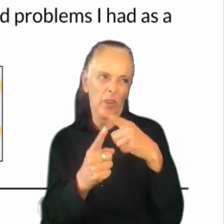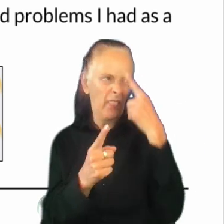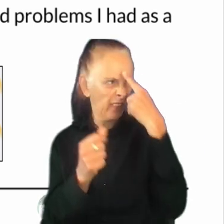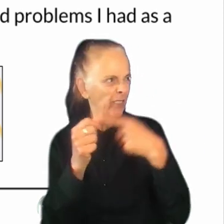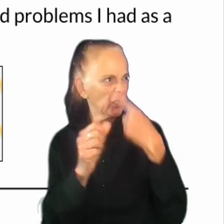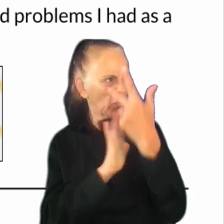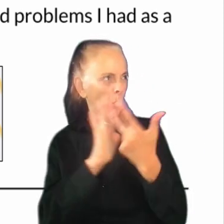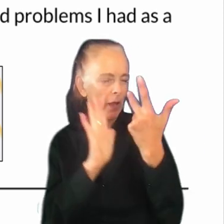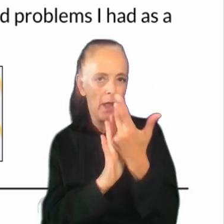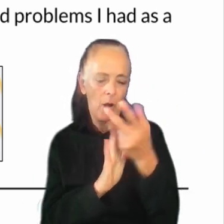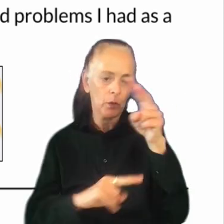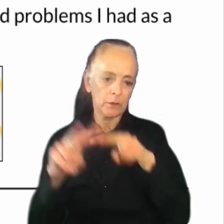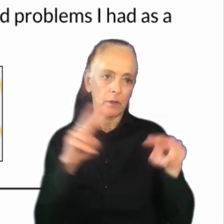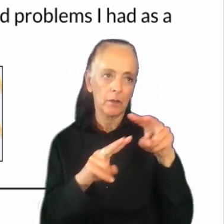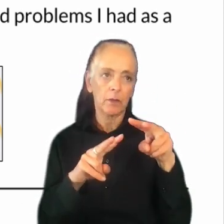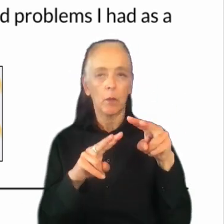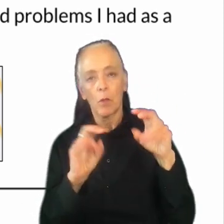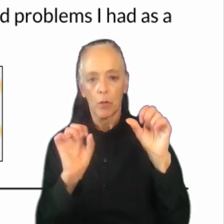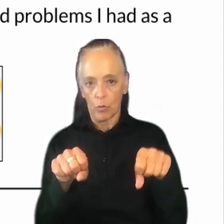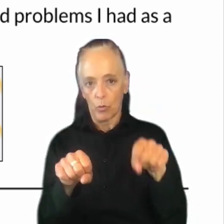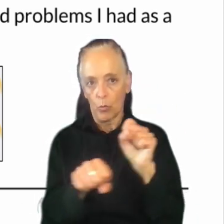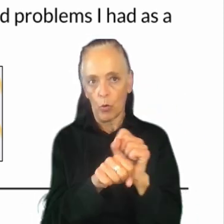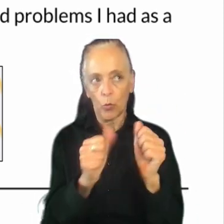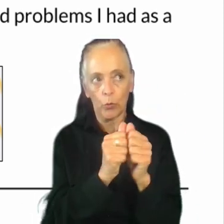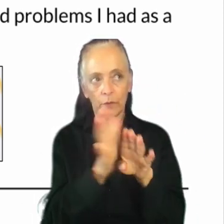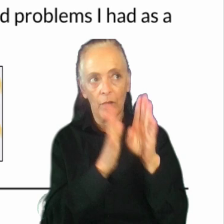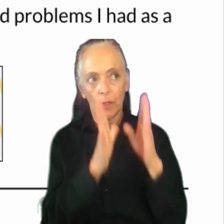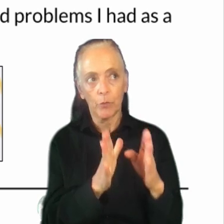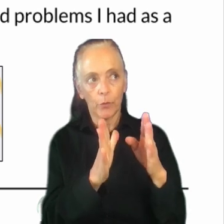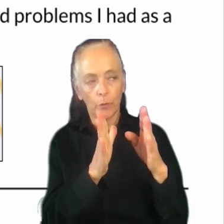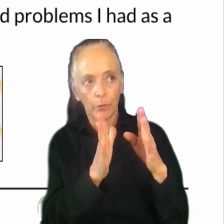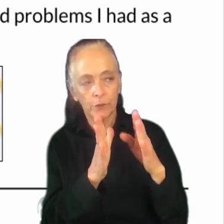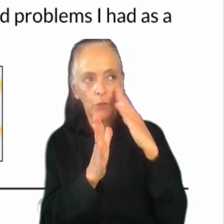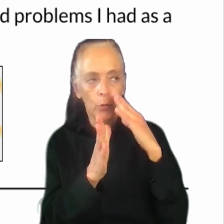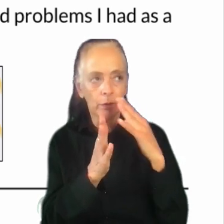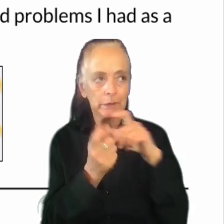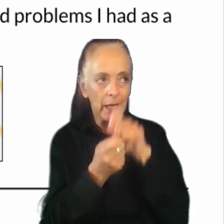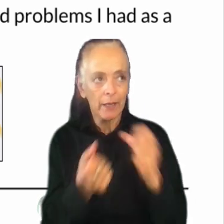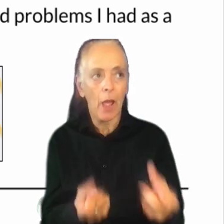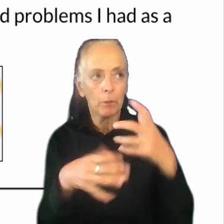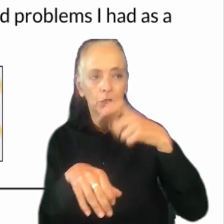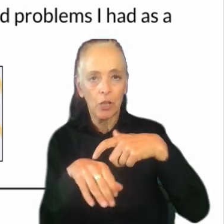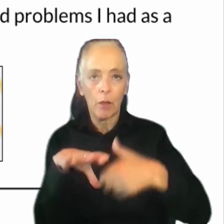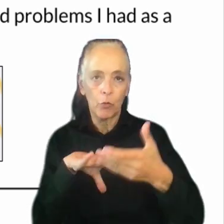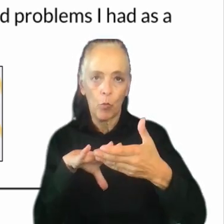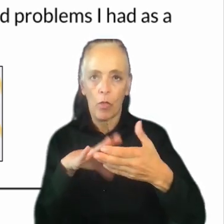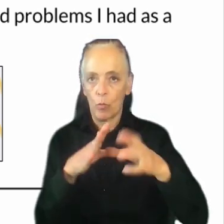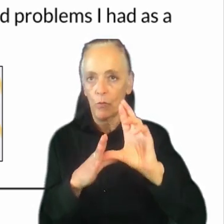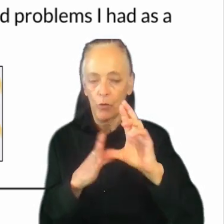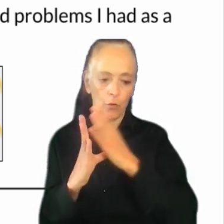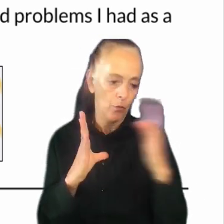hours i was looking at although you could probably work with your developer to work out what is the appropriate amount of time to run this kind of review